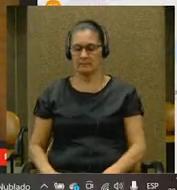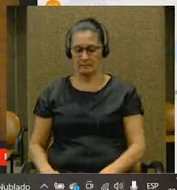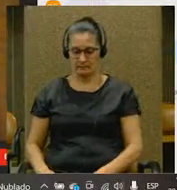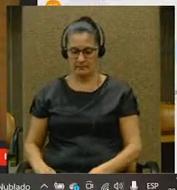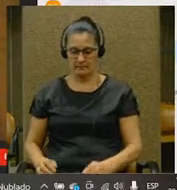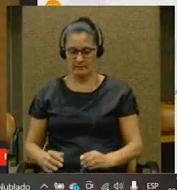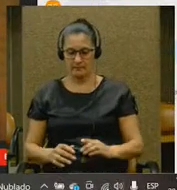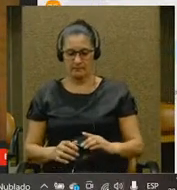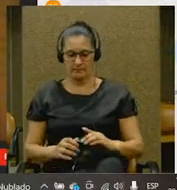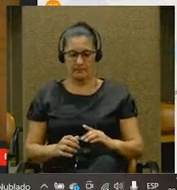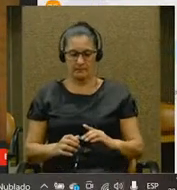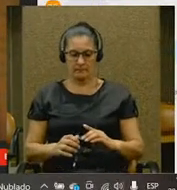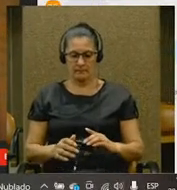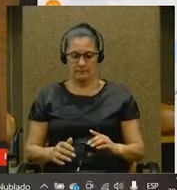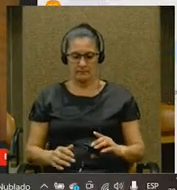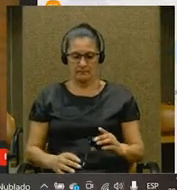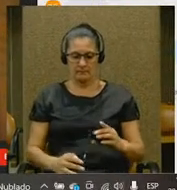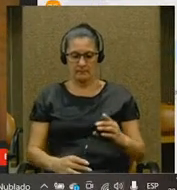Can you hear me now?